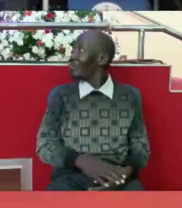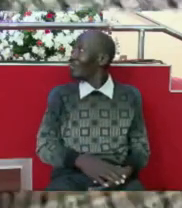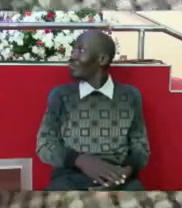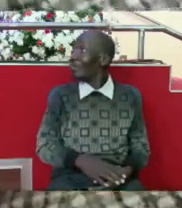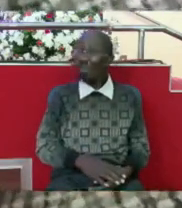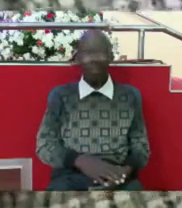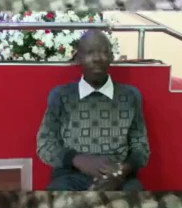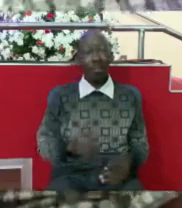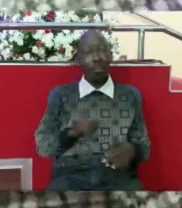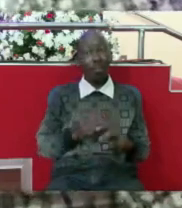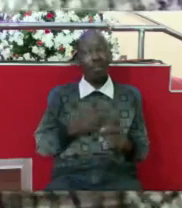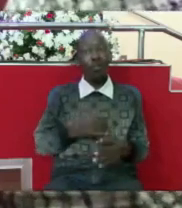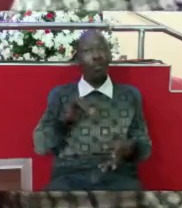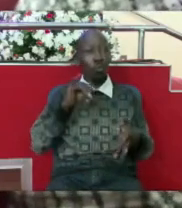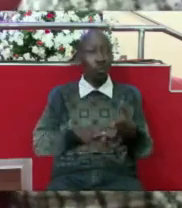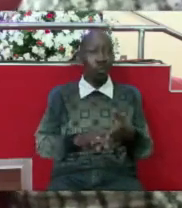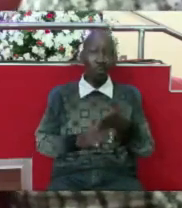But you don't go kiss her.